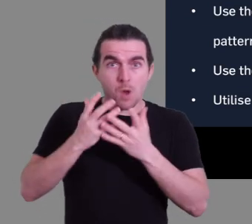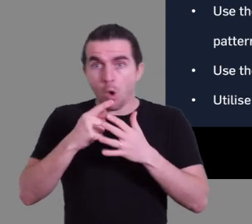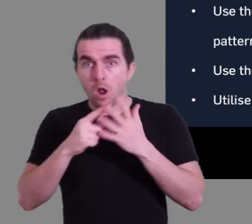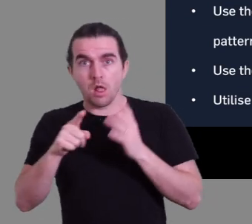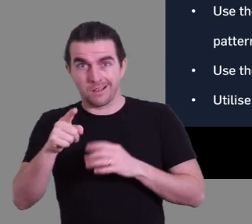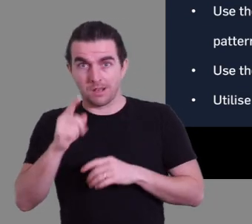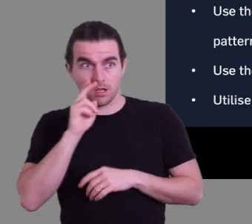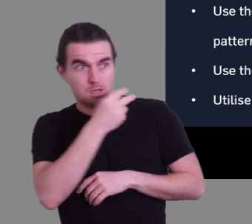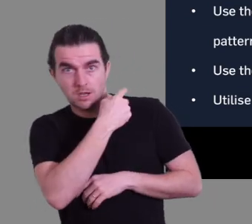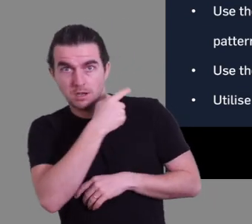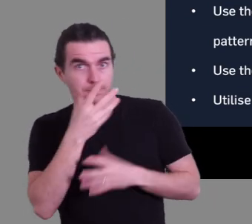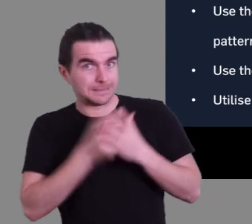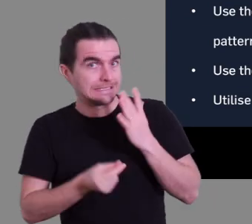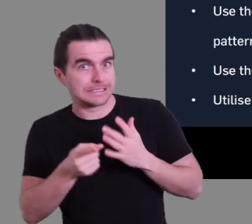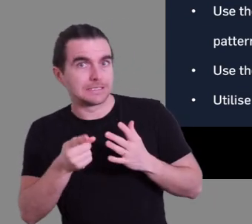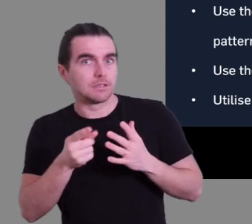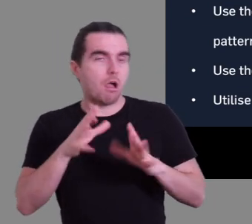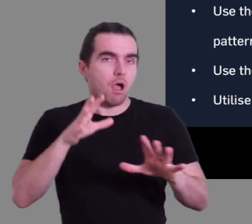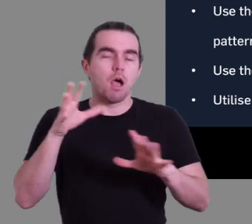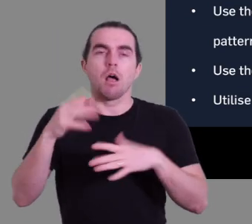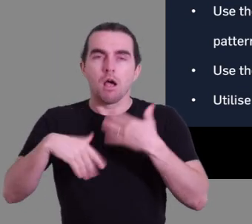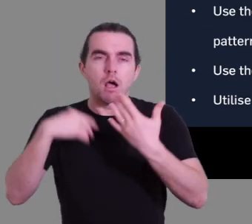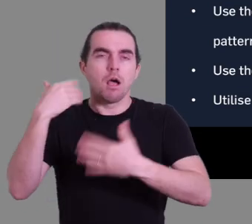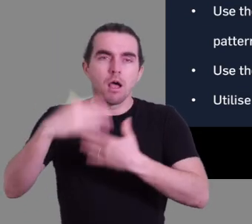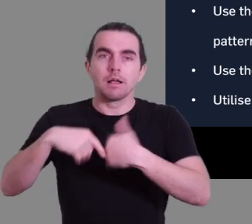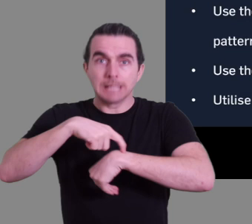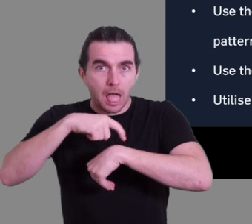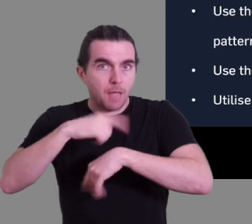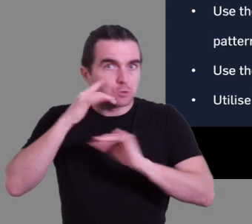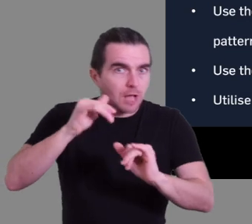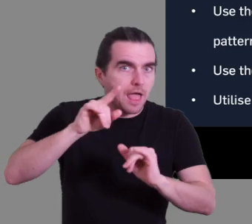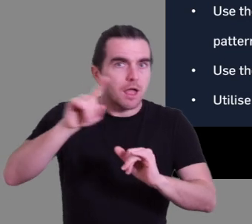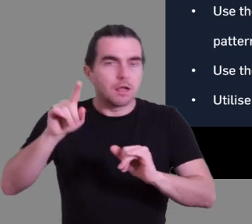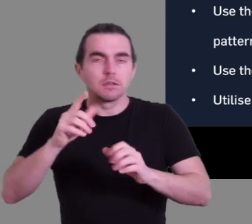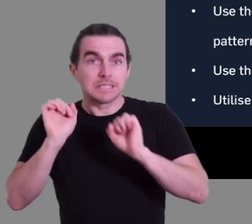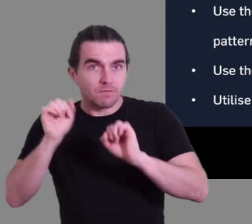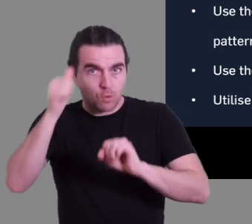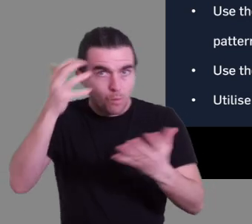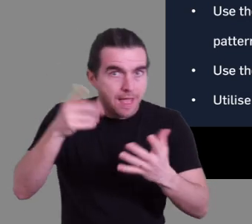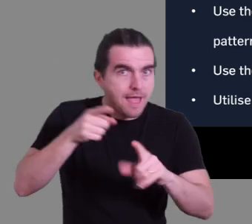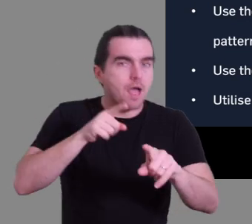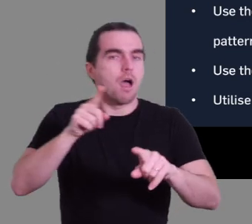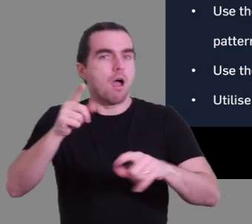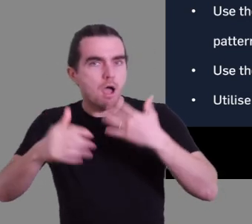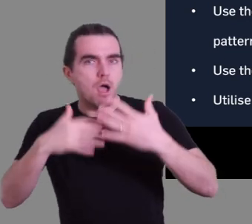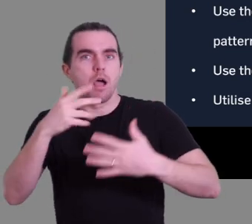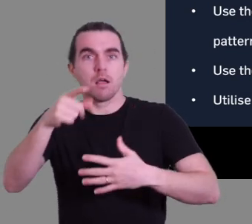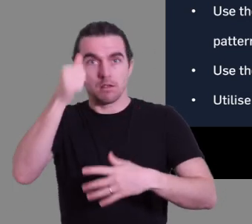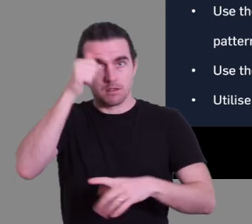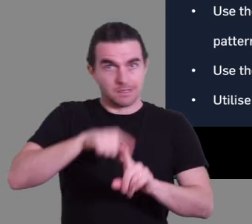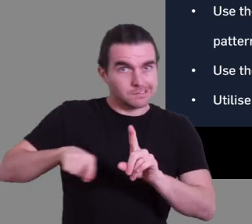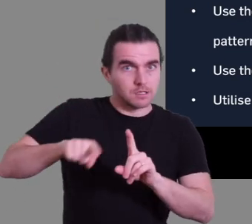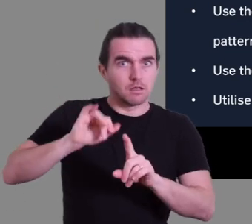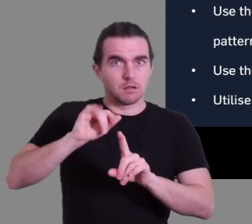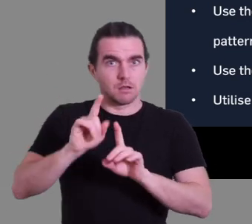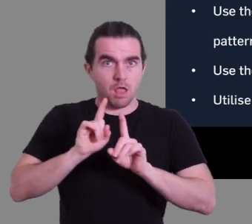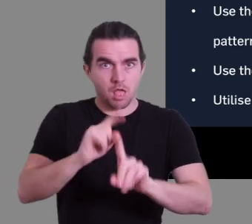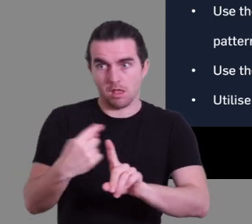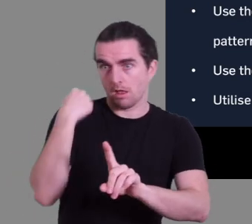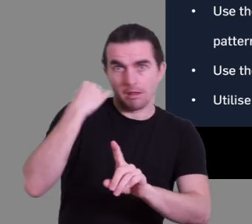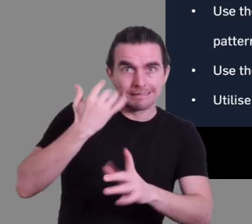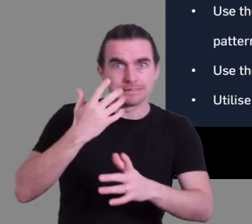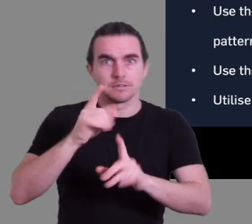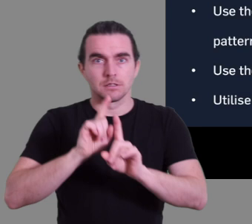side. That's the key factor. What you're going to do now, look at the timing. Now as you come, look at where the defender is. So where's the space in